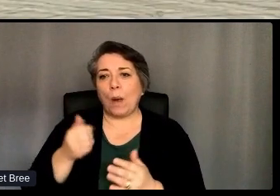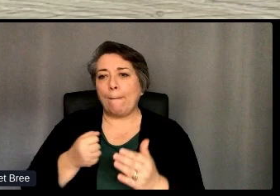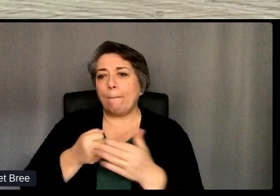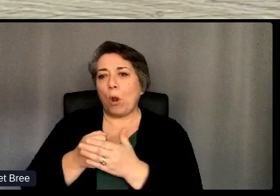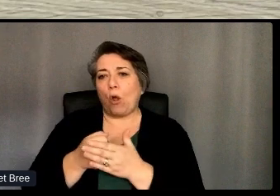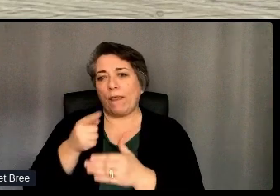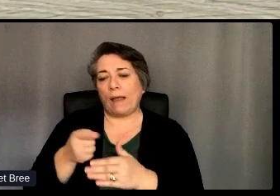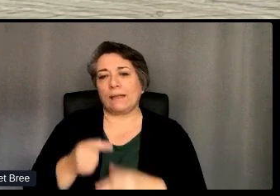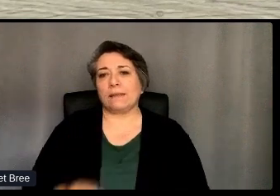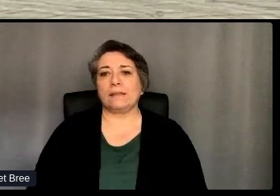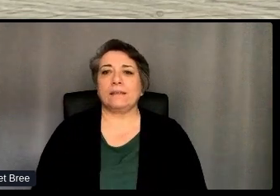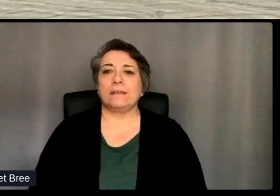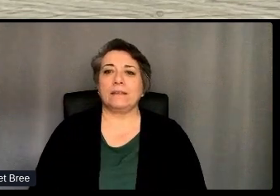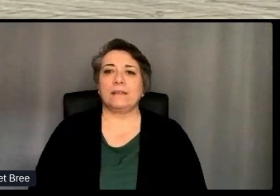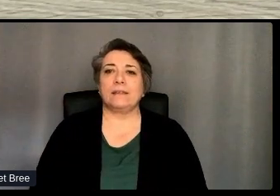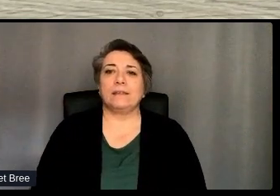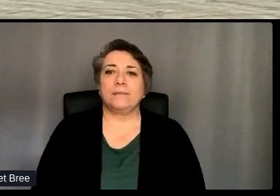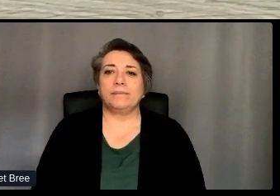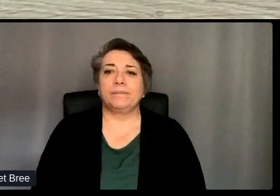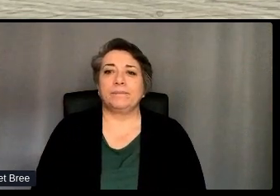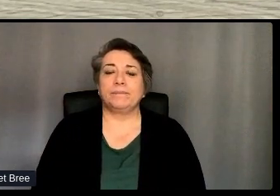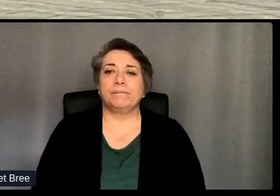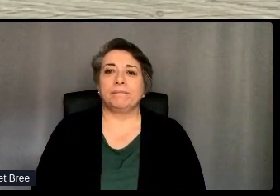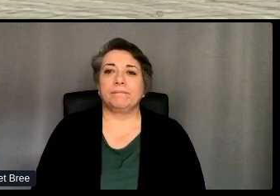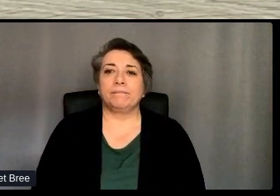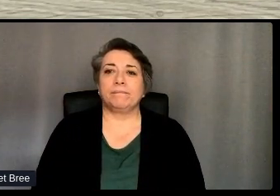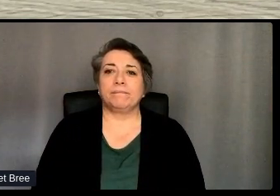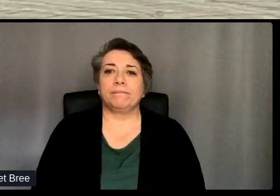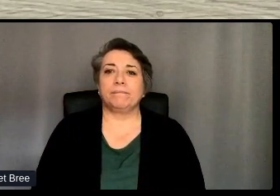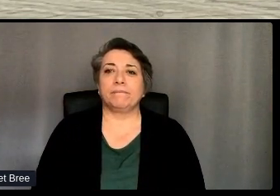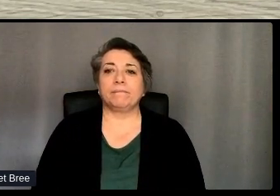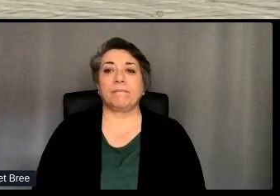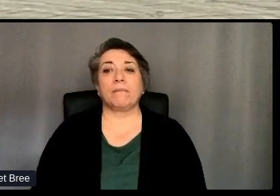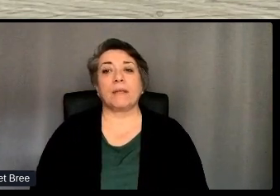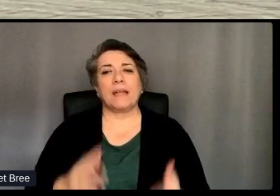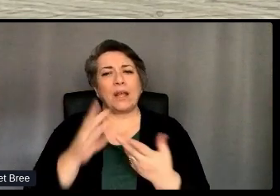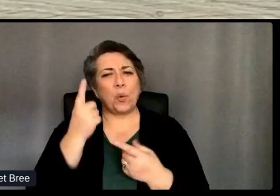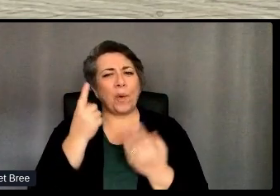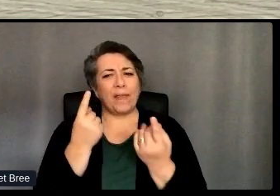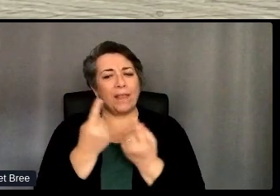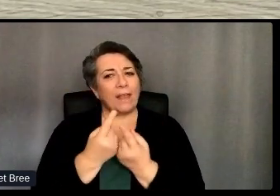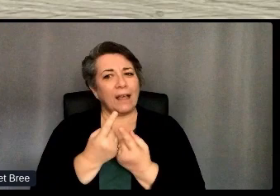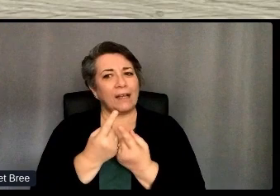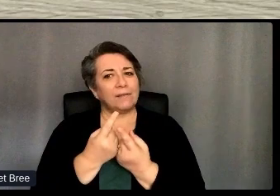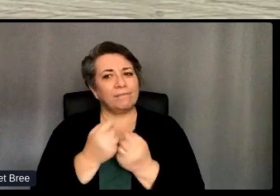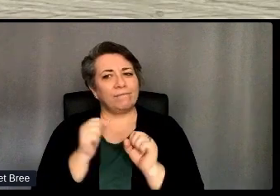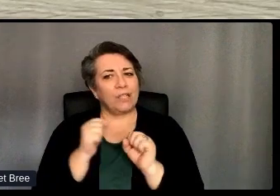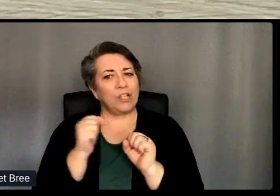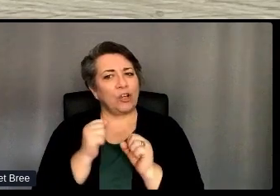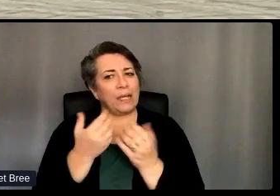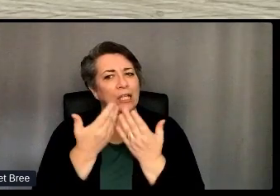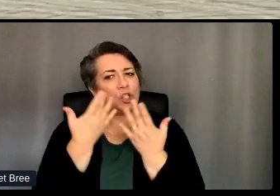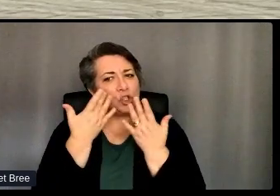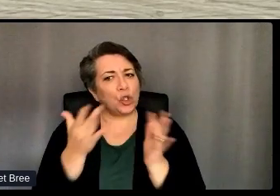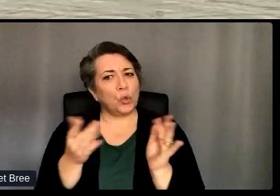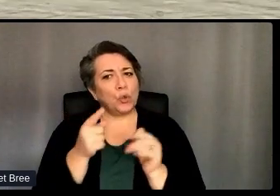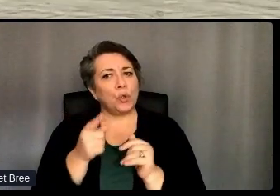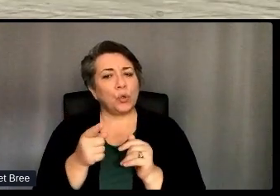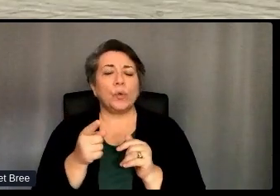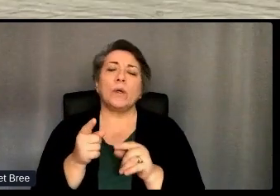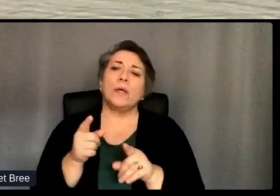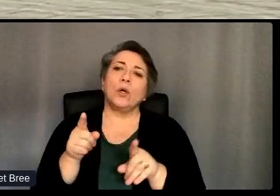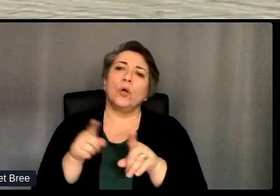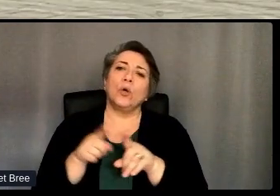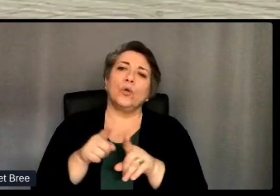it and to further guide her fingers. Now, what I haven't shown in this video is that I tend to also lock the button in place